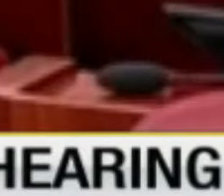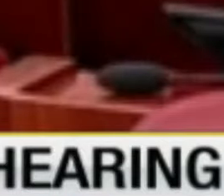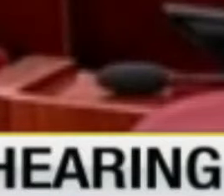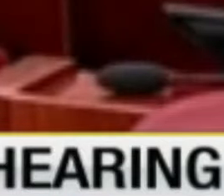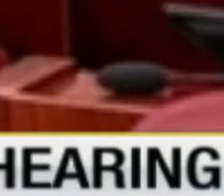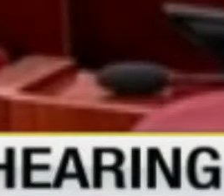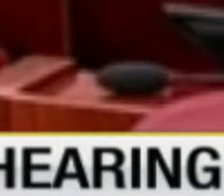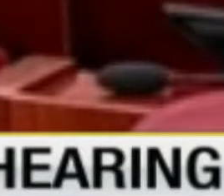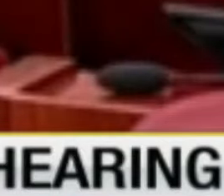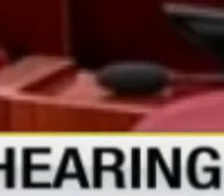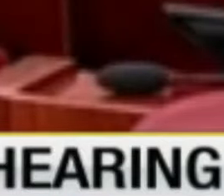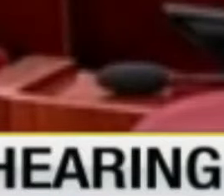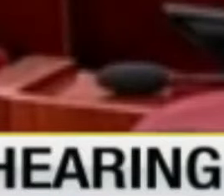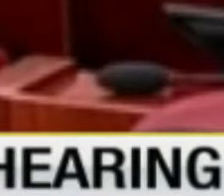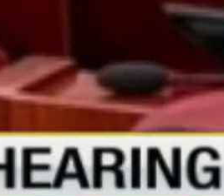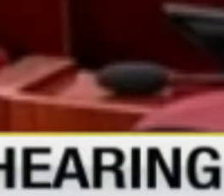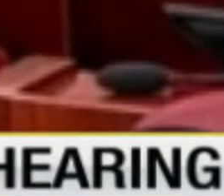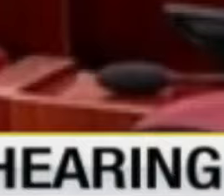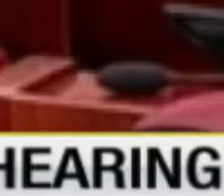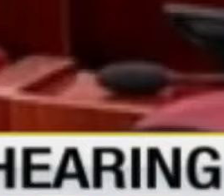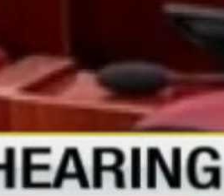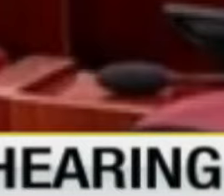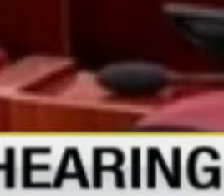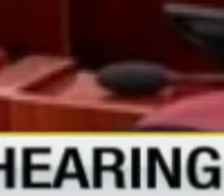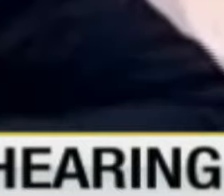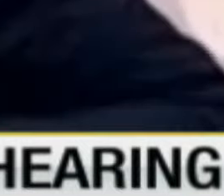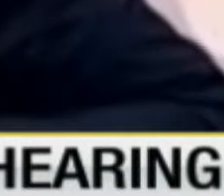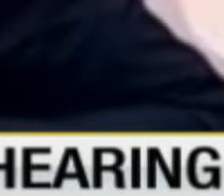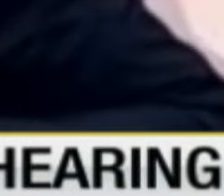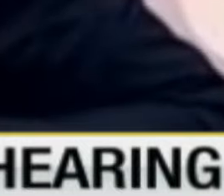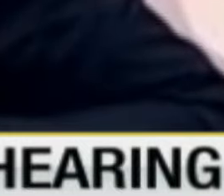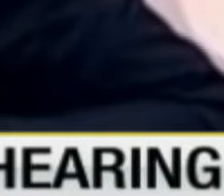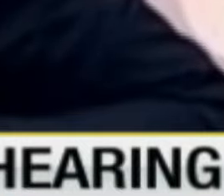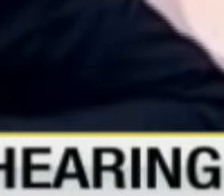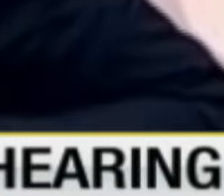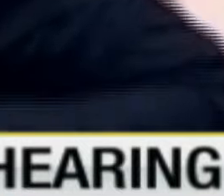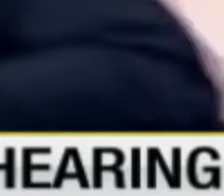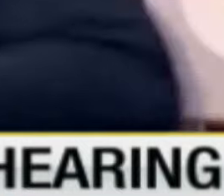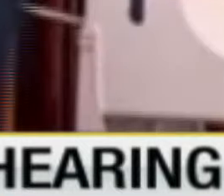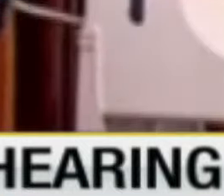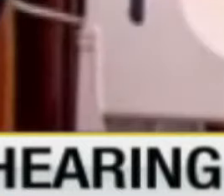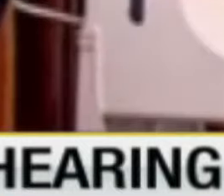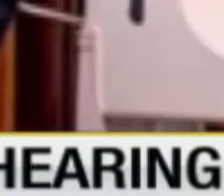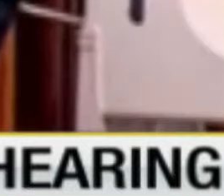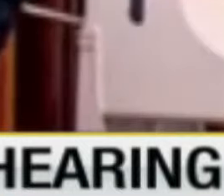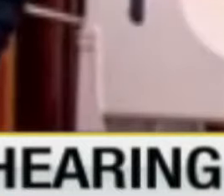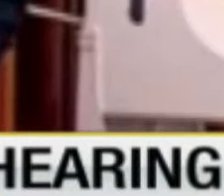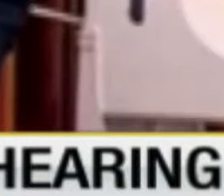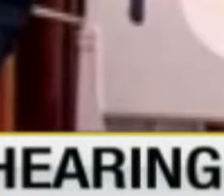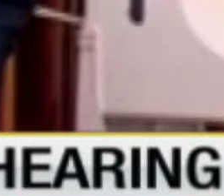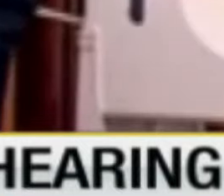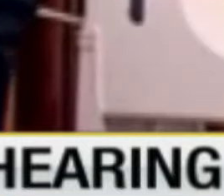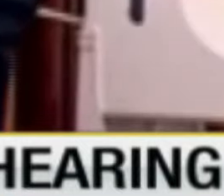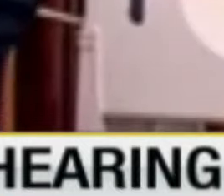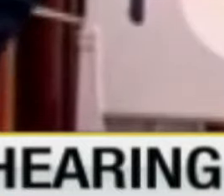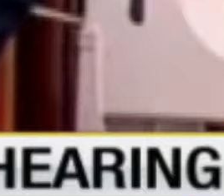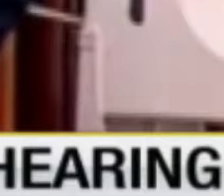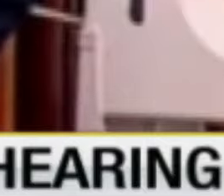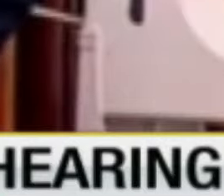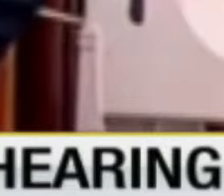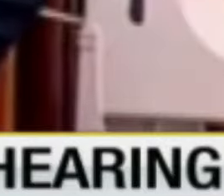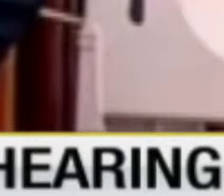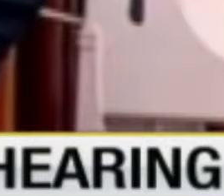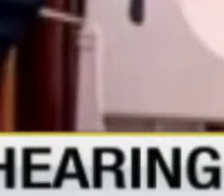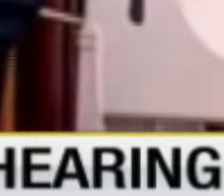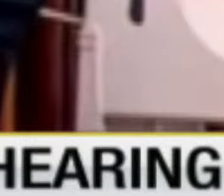What redress is the County Assembly left with, other than coming before you? This House is a